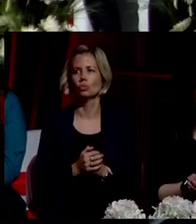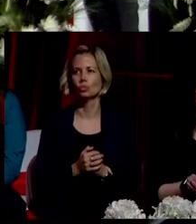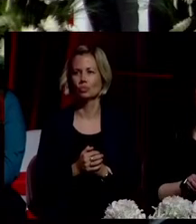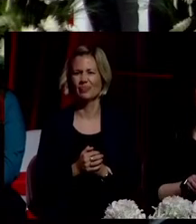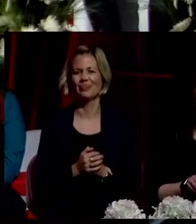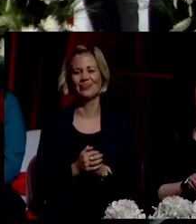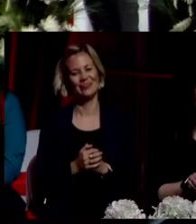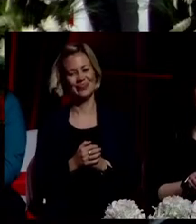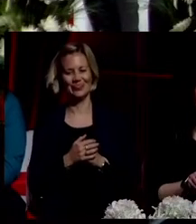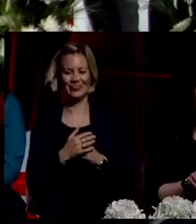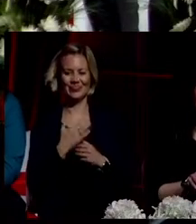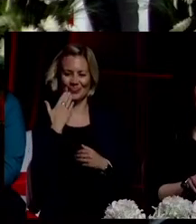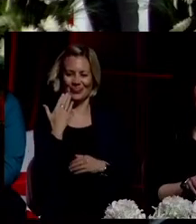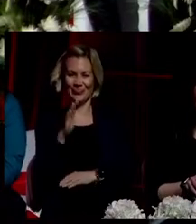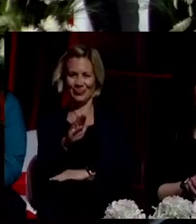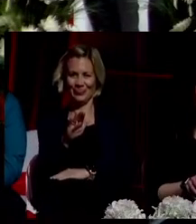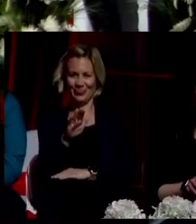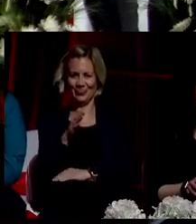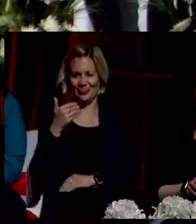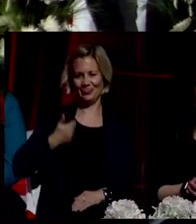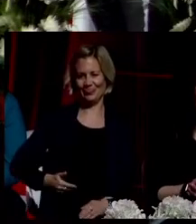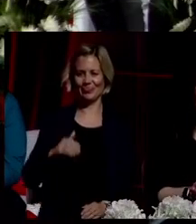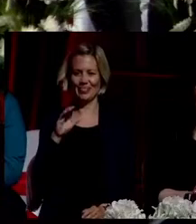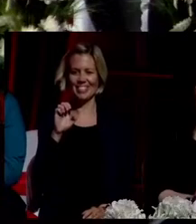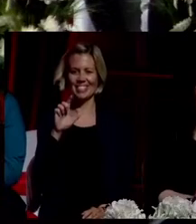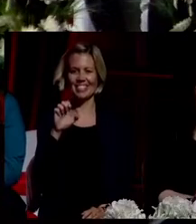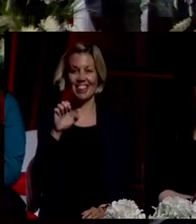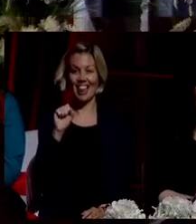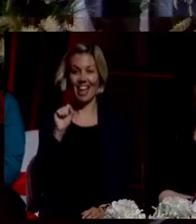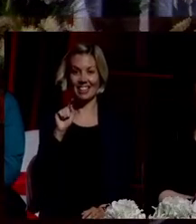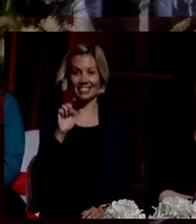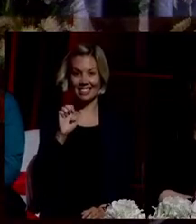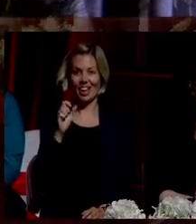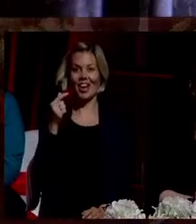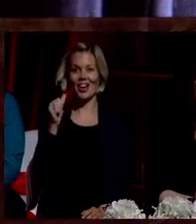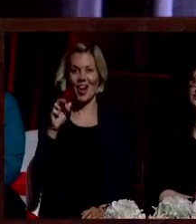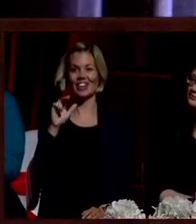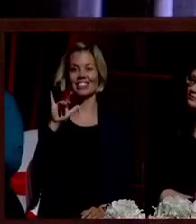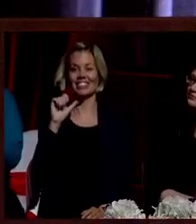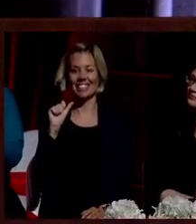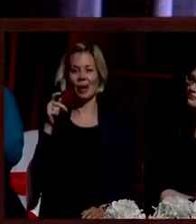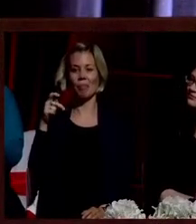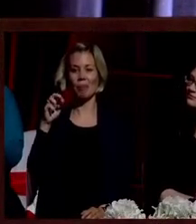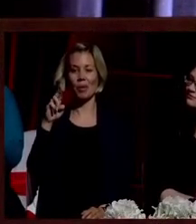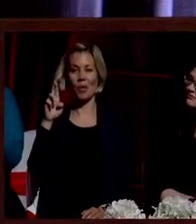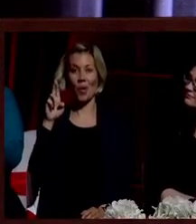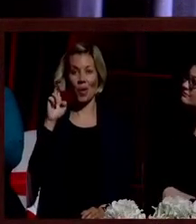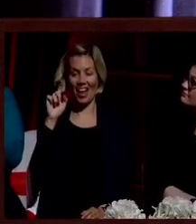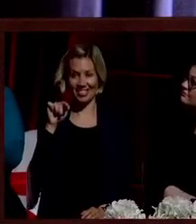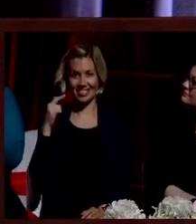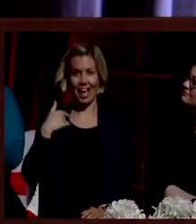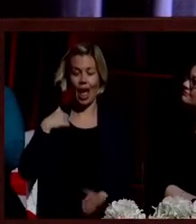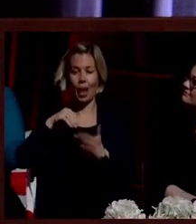Good afternoon, everyone. My name is Celeste Garcia Perez, and I am Wooster's student body president.